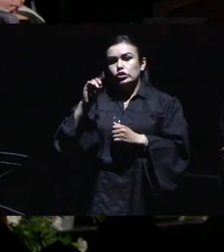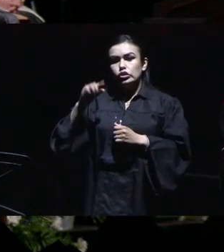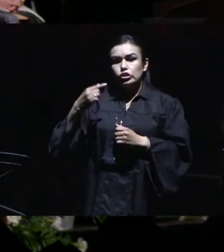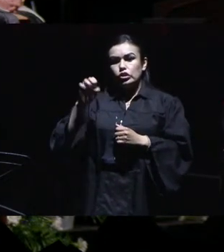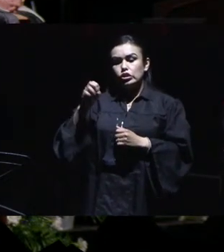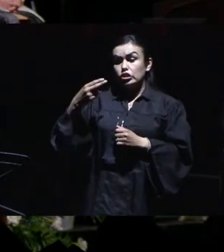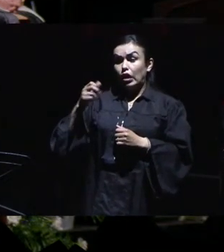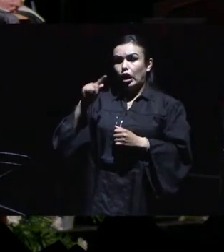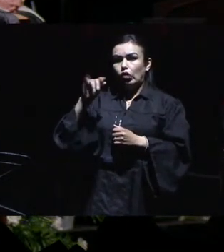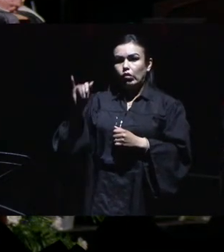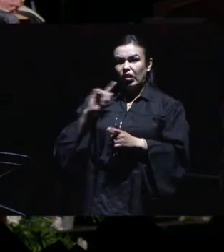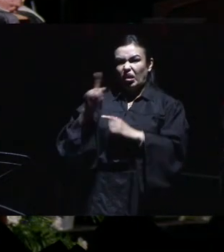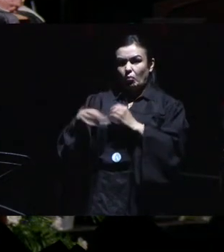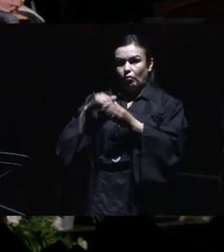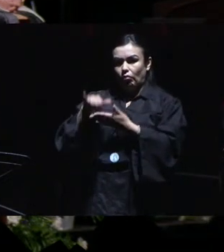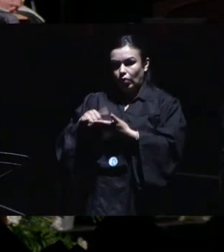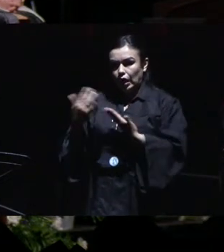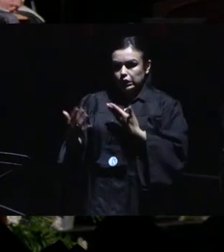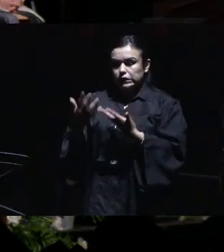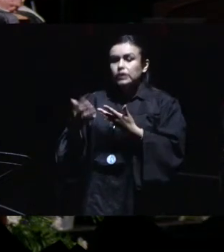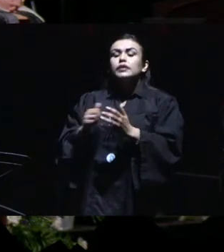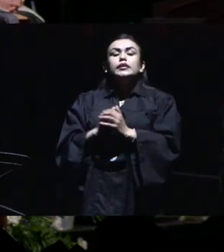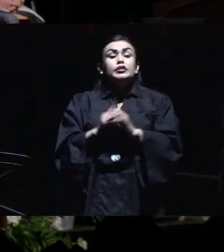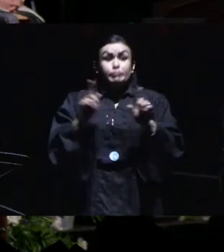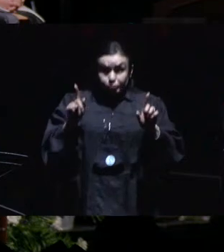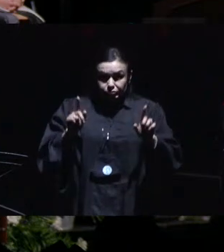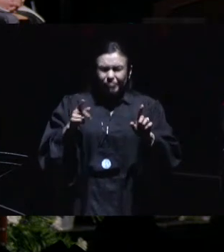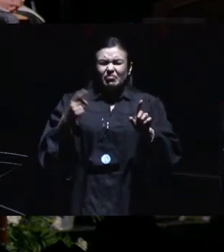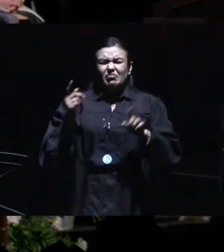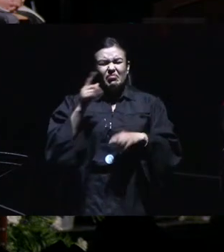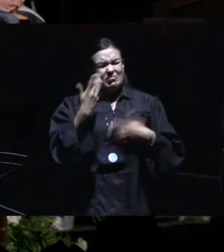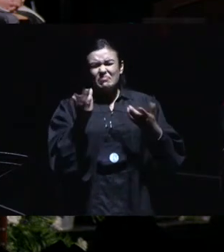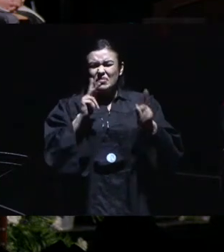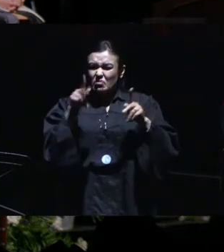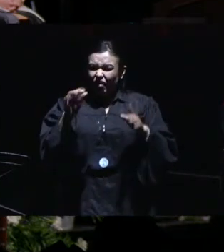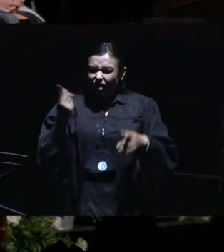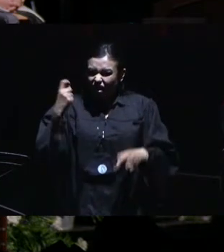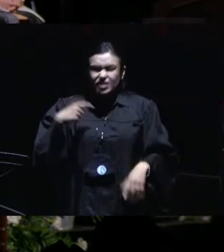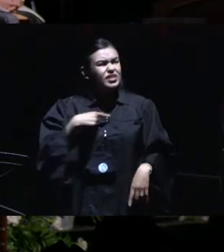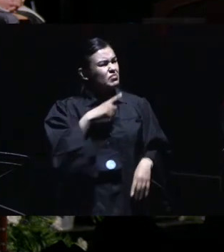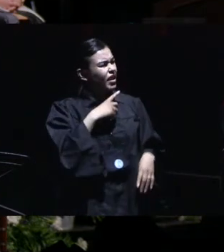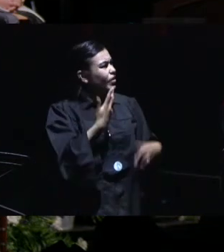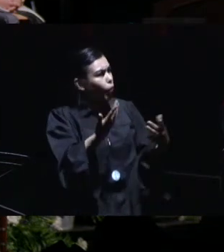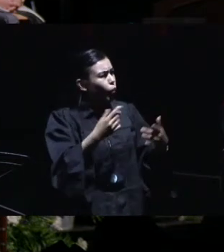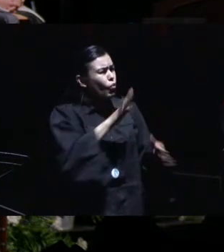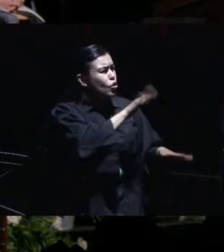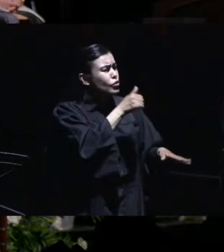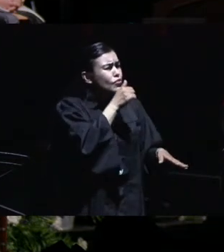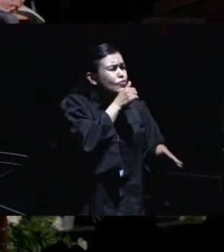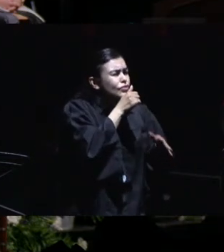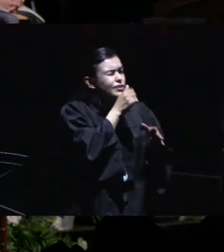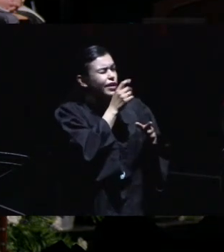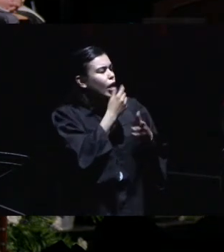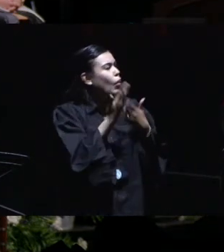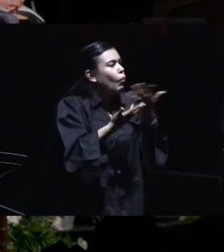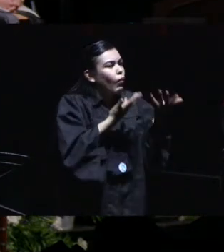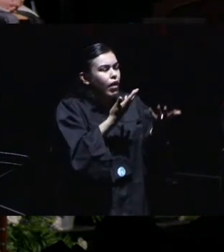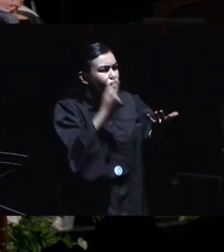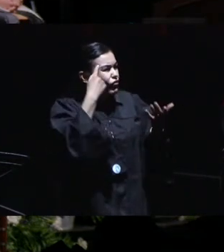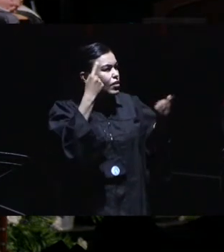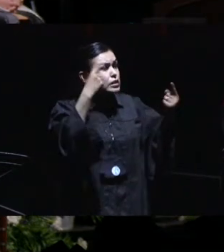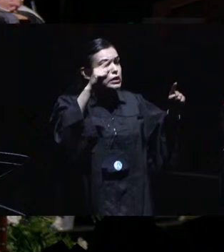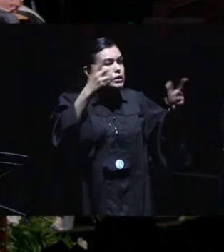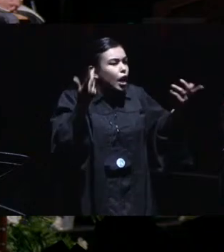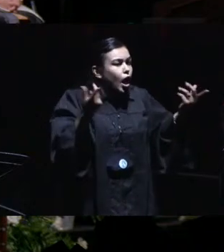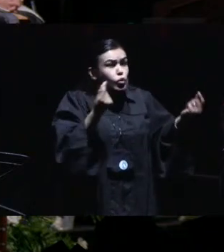stage, sometimes people ask me, so Roberto, what is your secret to success?